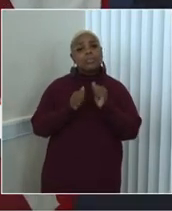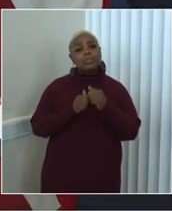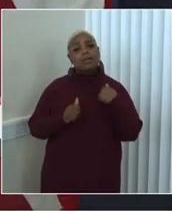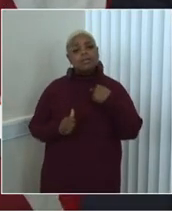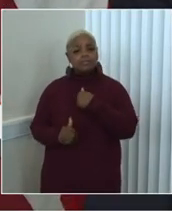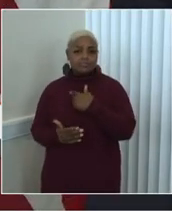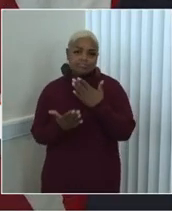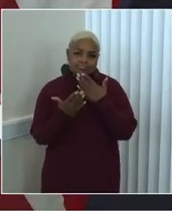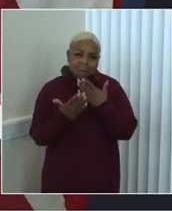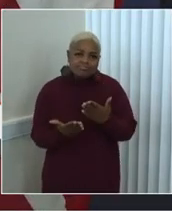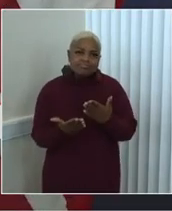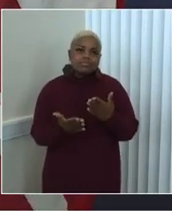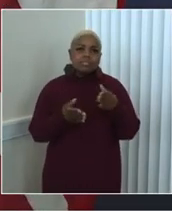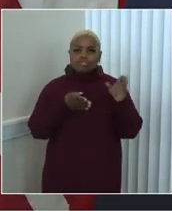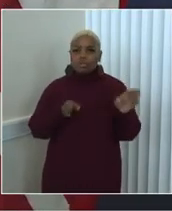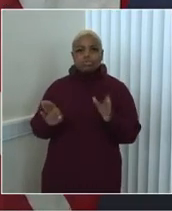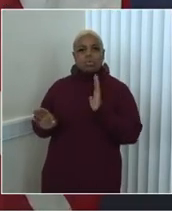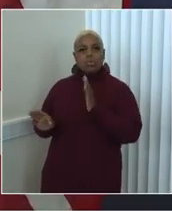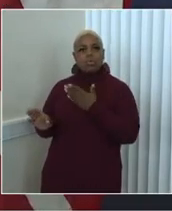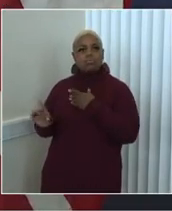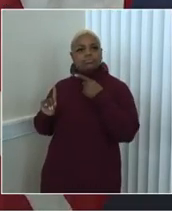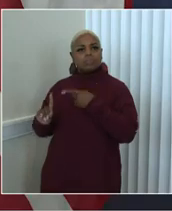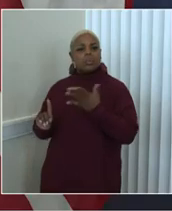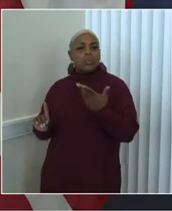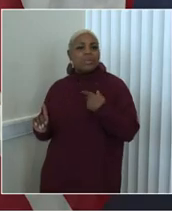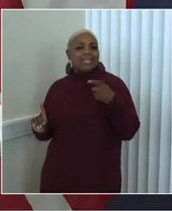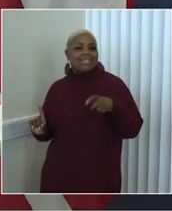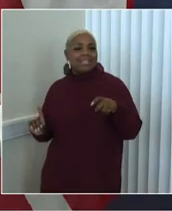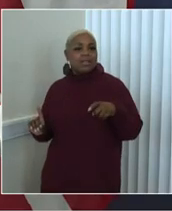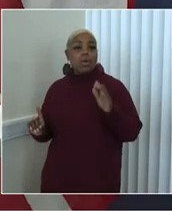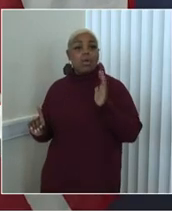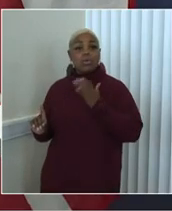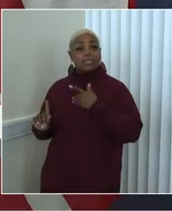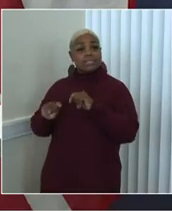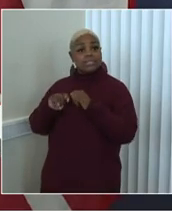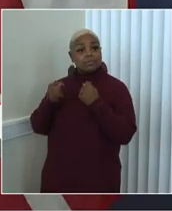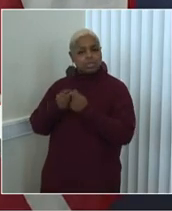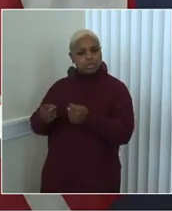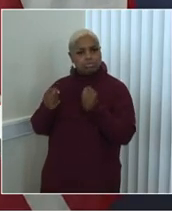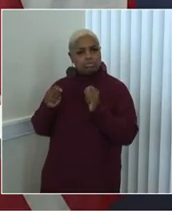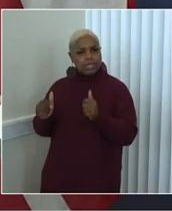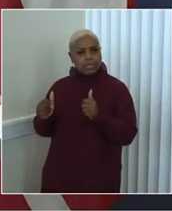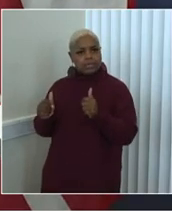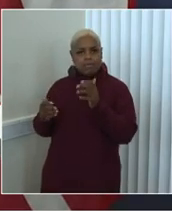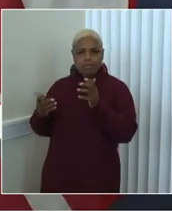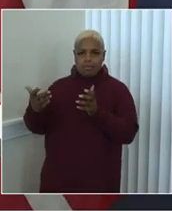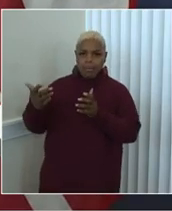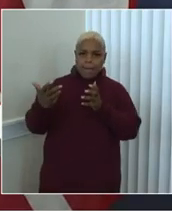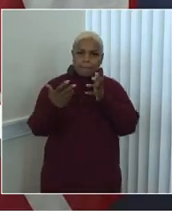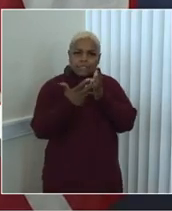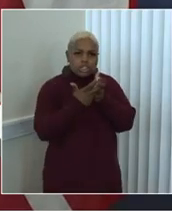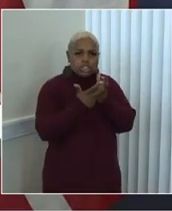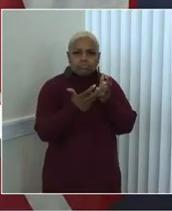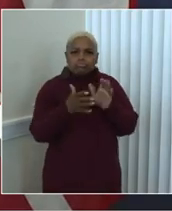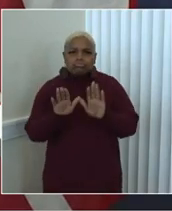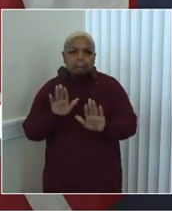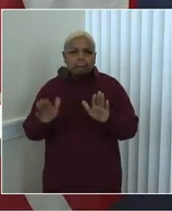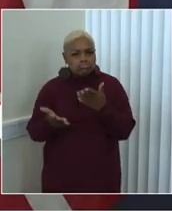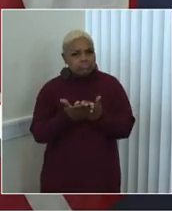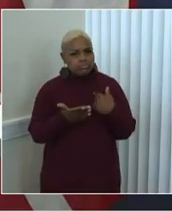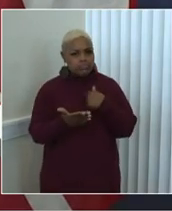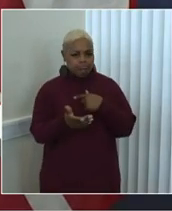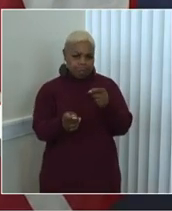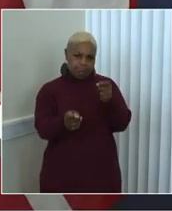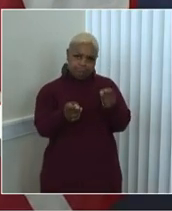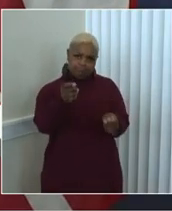plans as needed. Our teamwork and the ability to quickly adapt is a reflection of the detailed preparation and flexibility that goes into ensuring